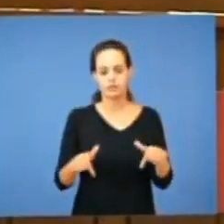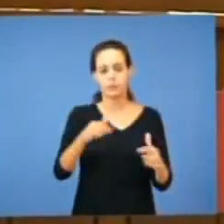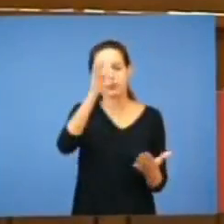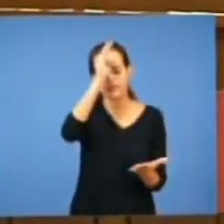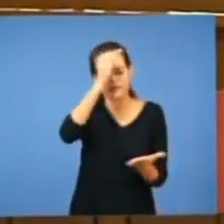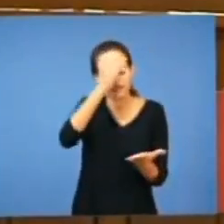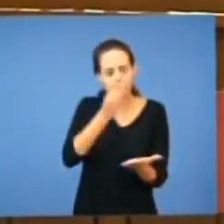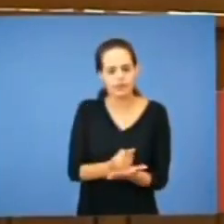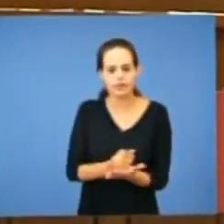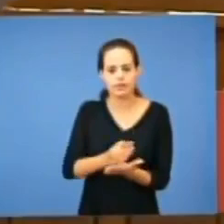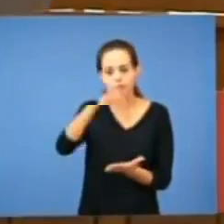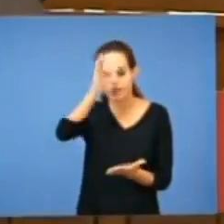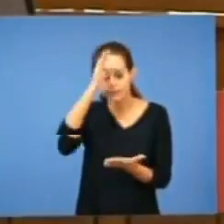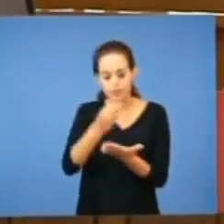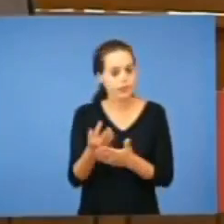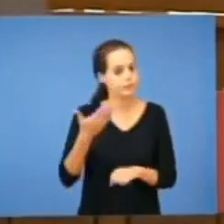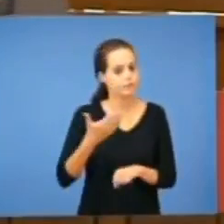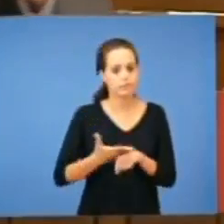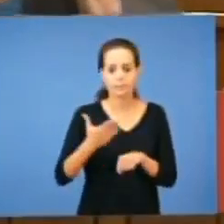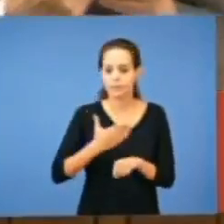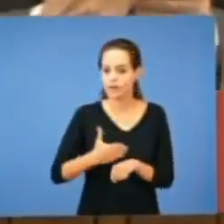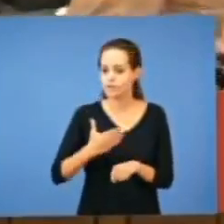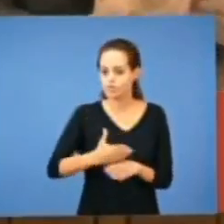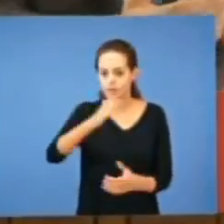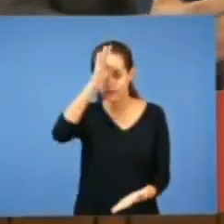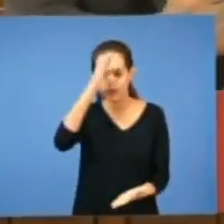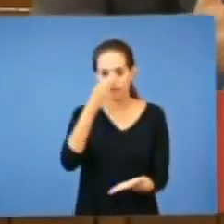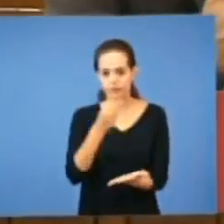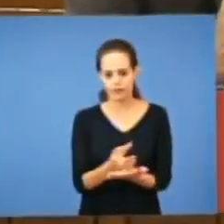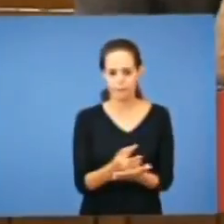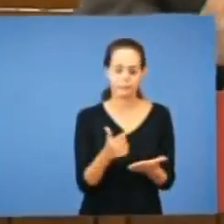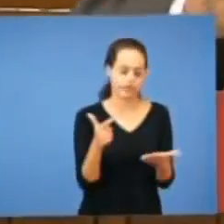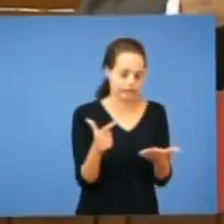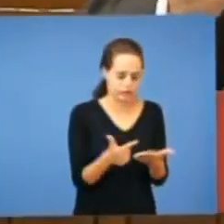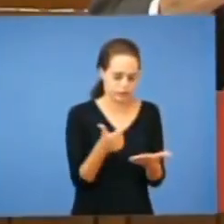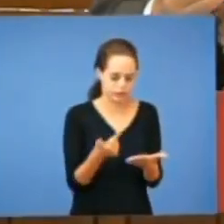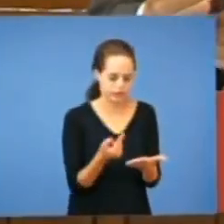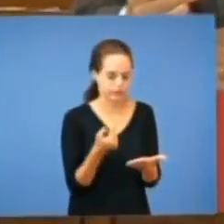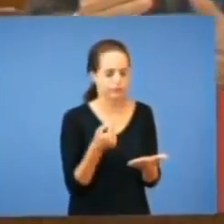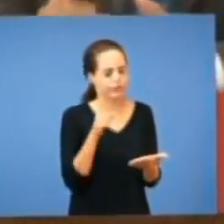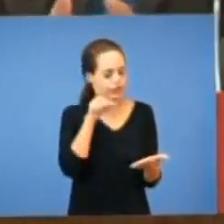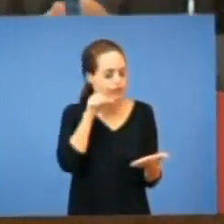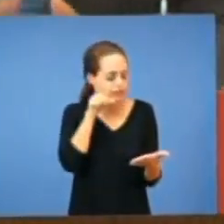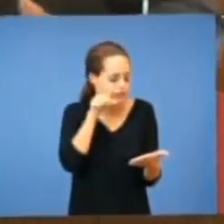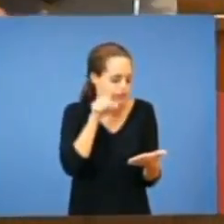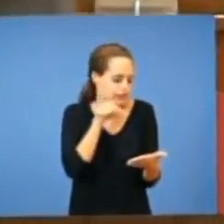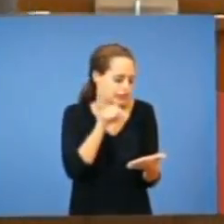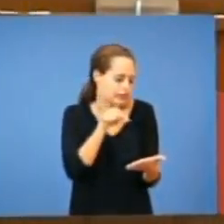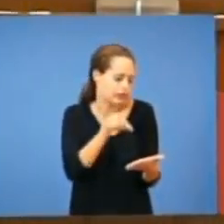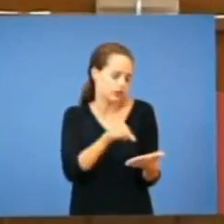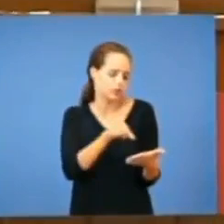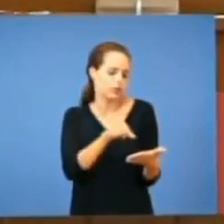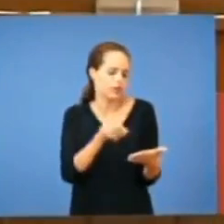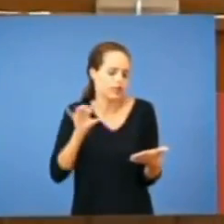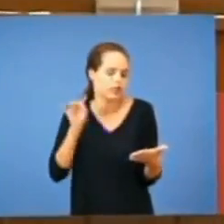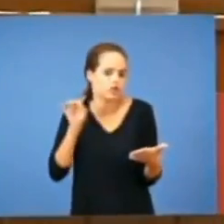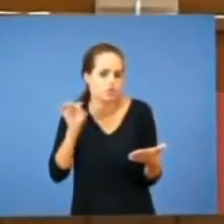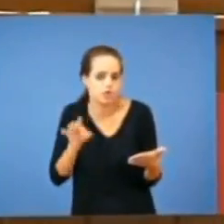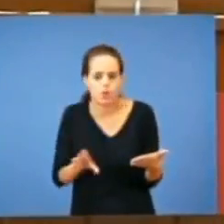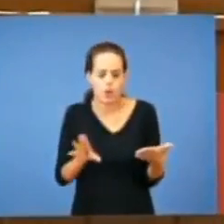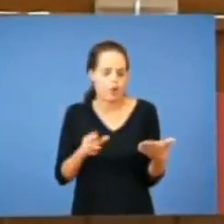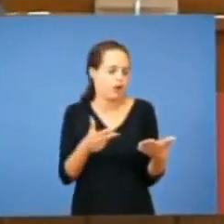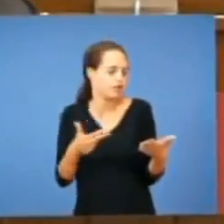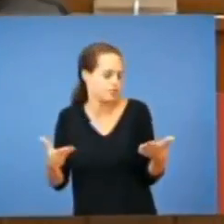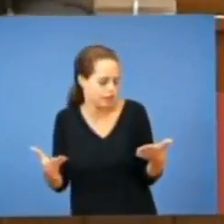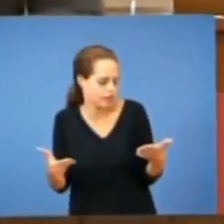Romans 1:17 is from faith to faith. You cannot understand the book like this. This is, then you